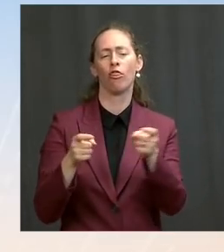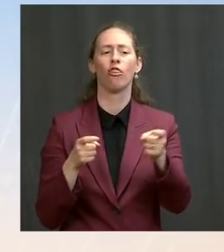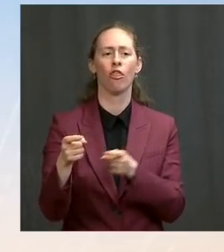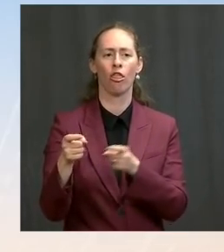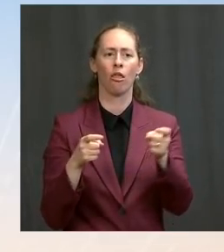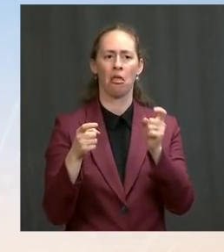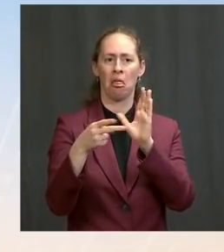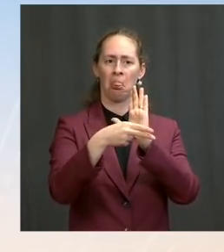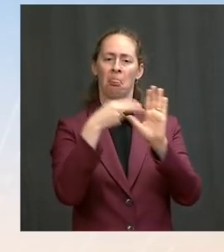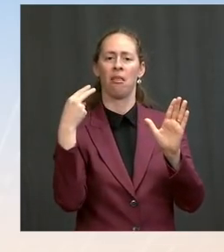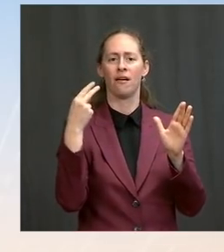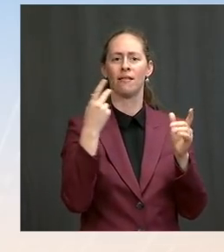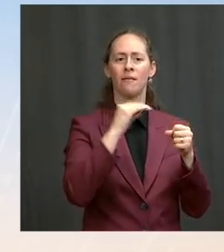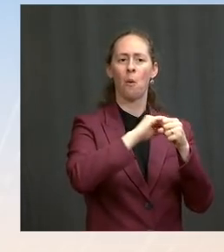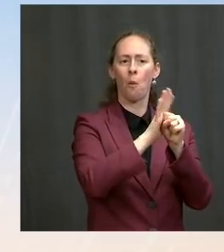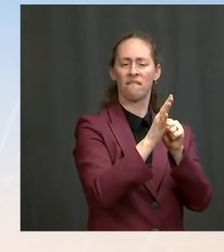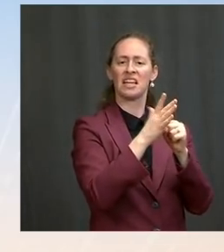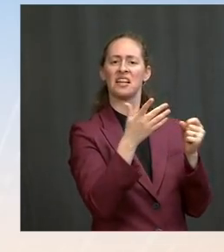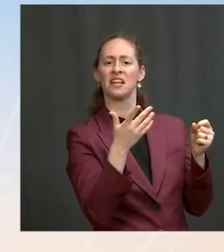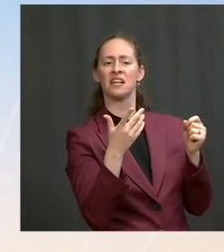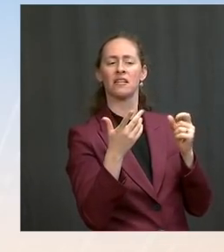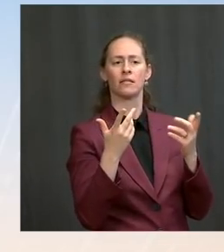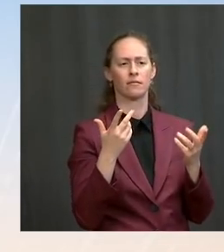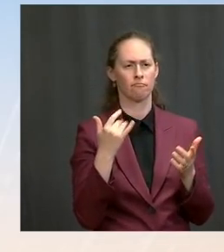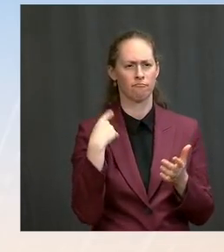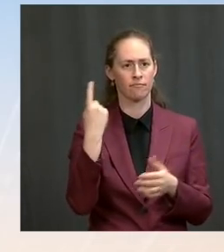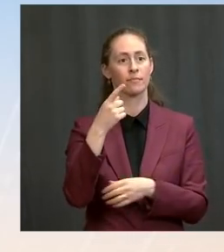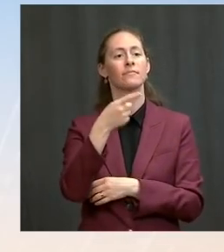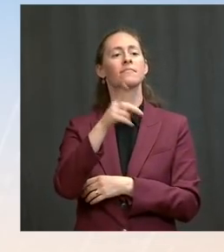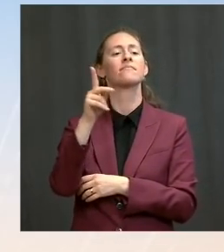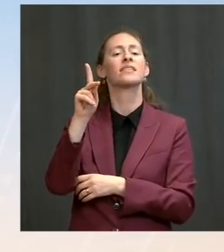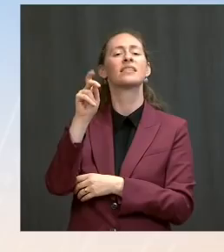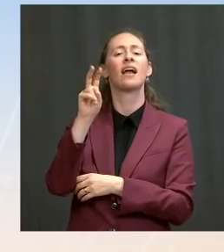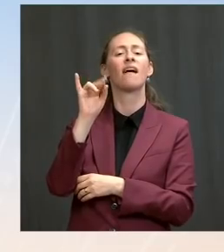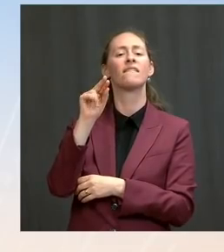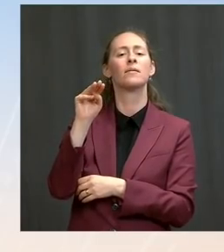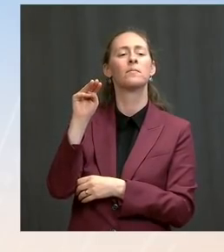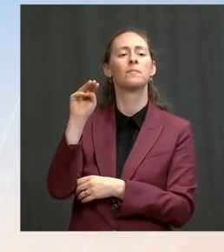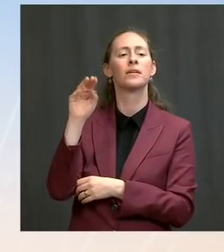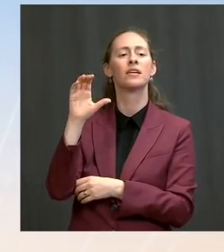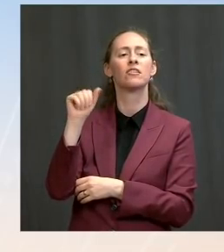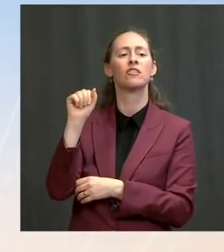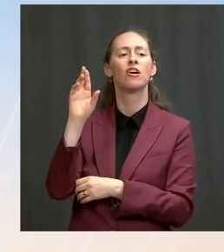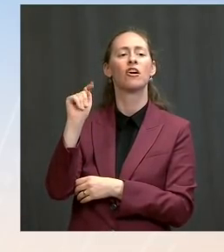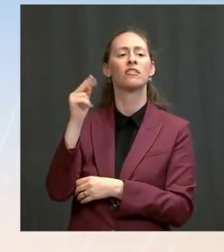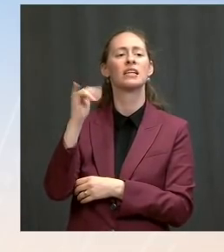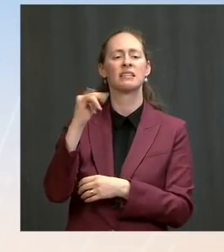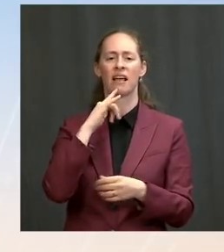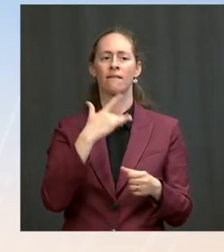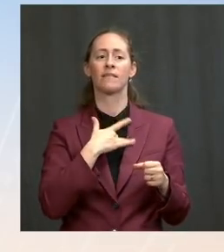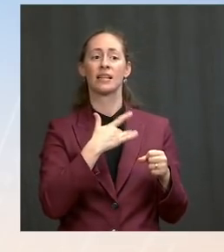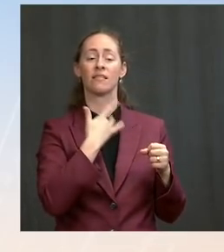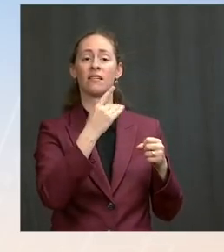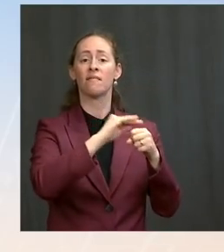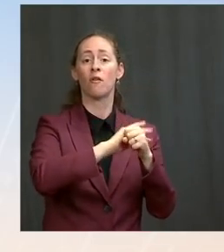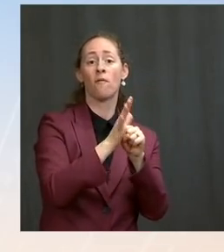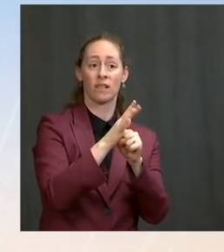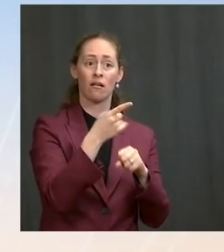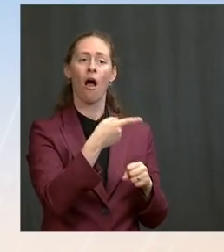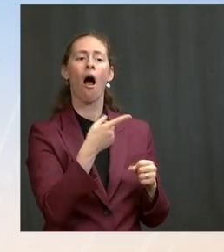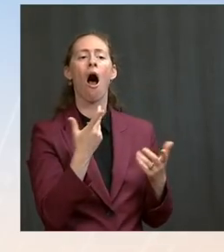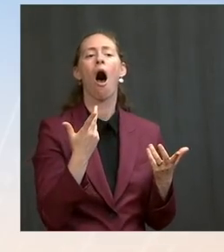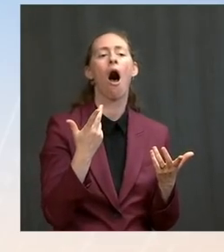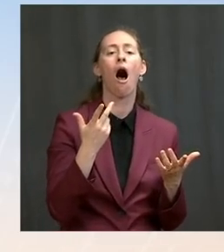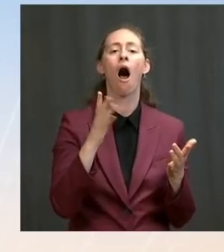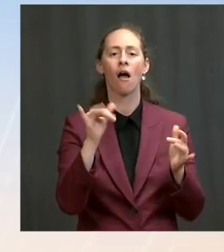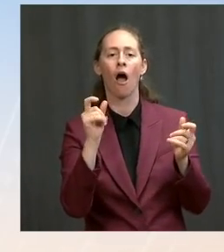Kevin McCarthy said he thought Democrats were using coronavirus as an excuse to justify funding pet projects. Well,